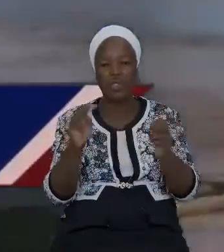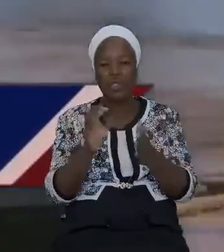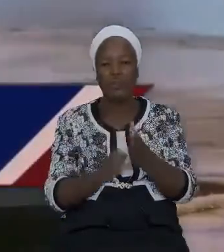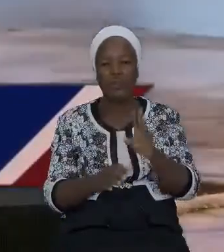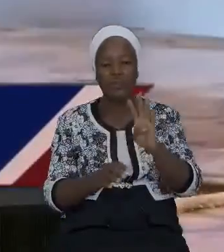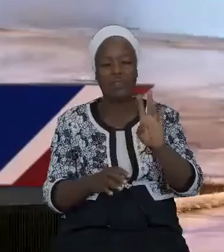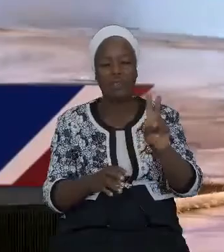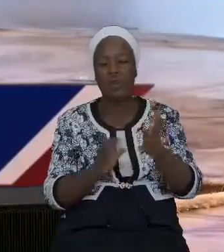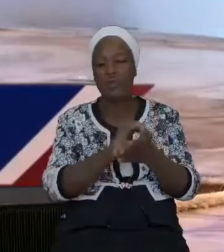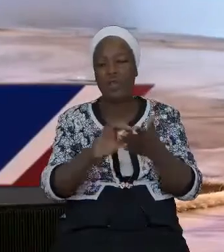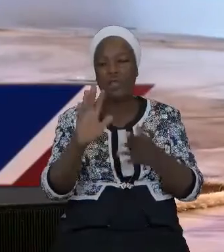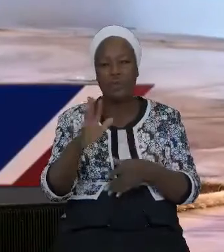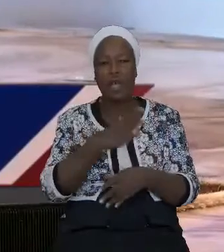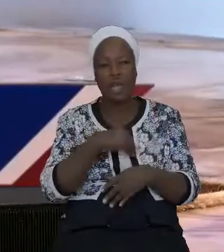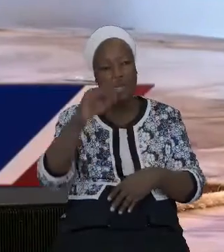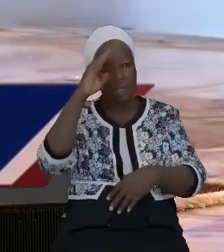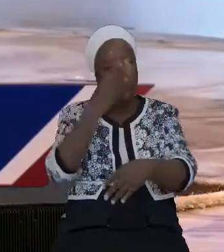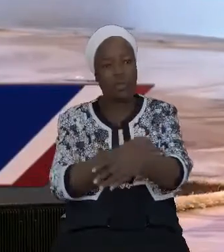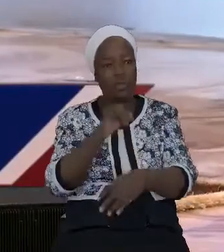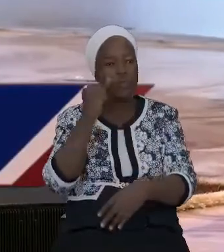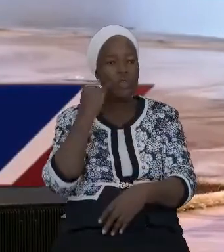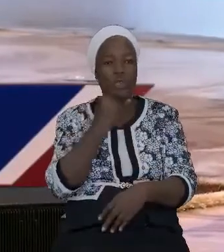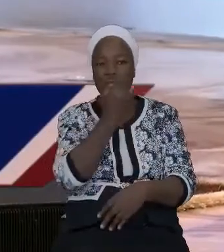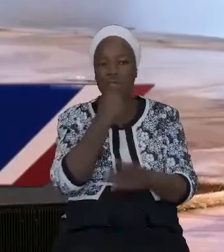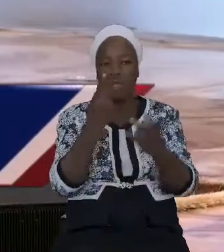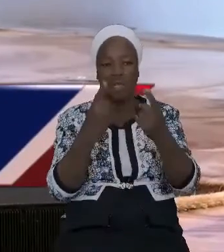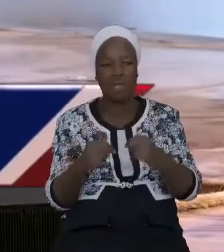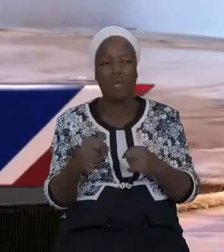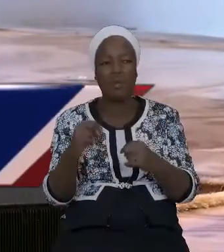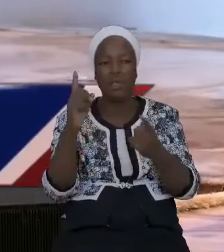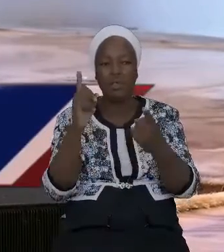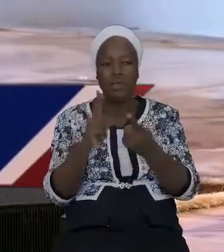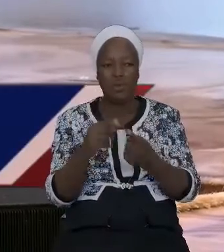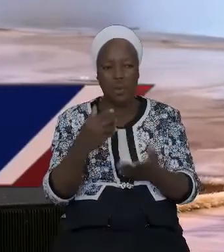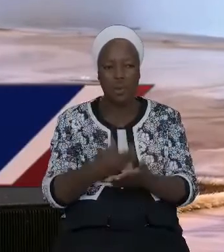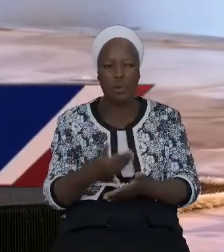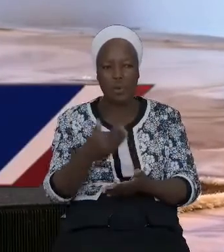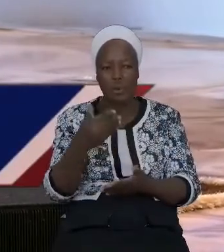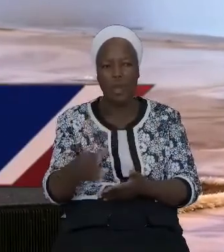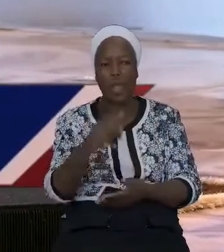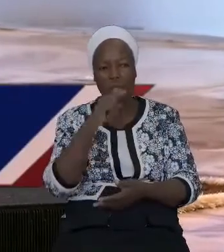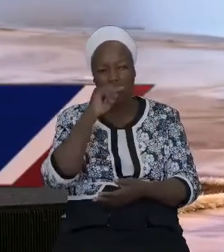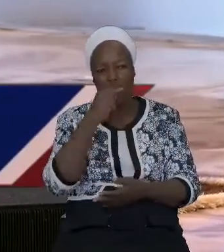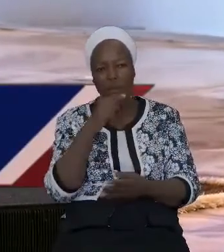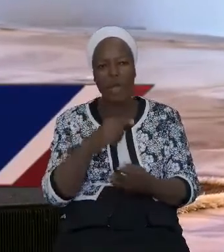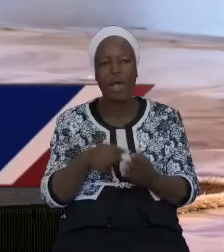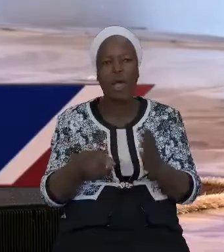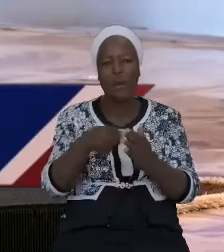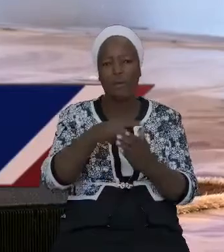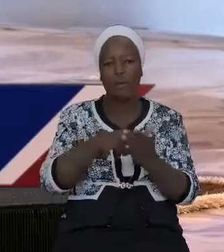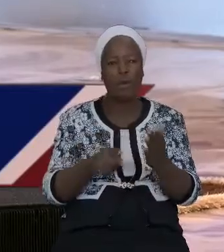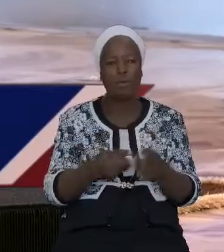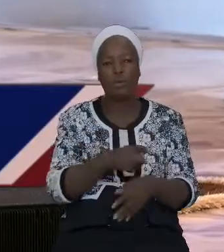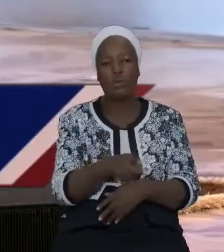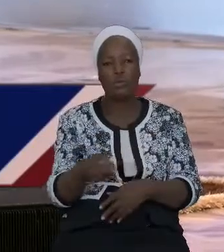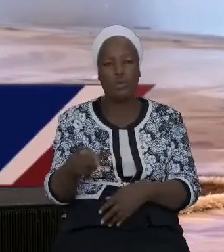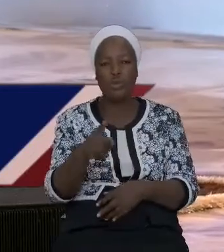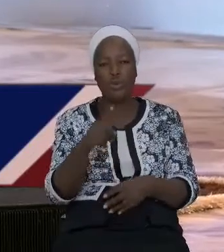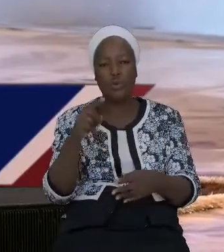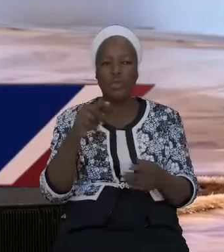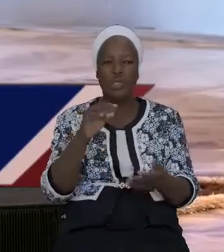5. And the sons of Israel came to buy corn